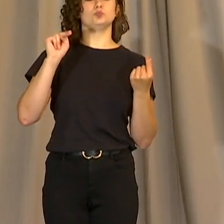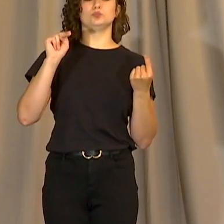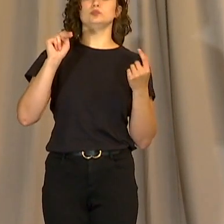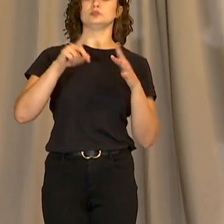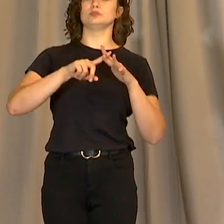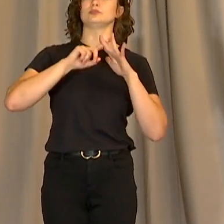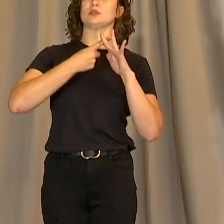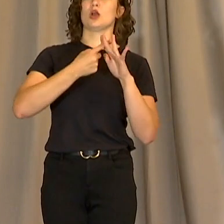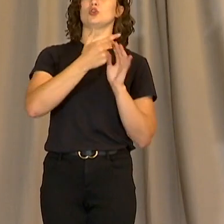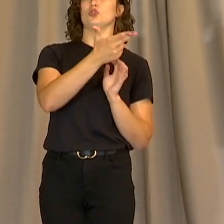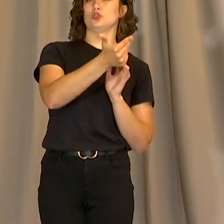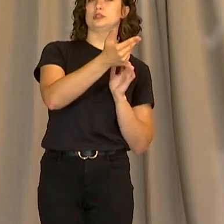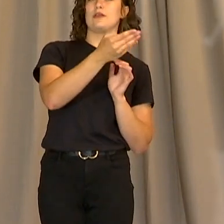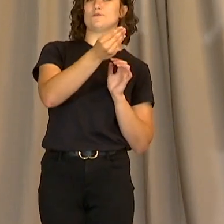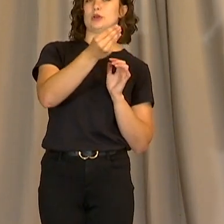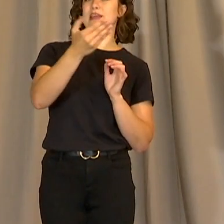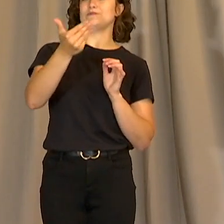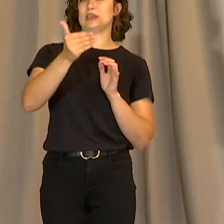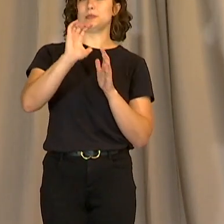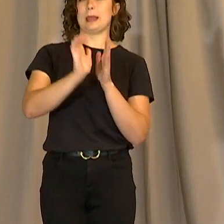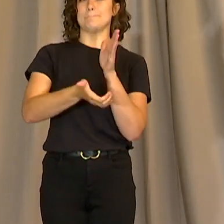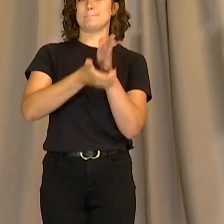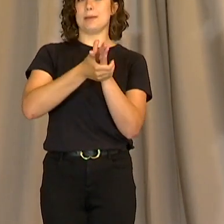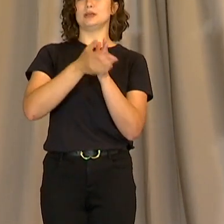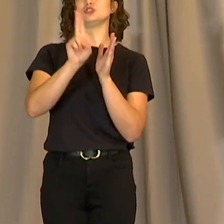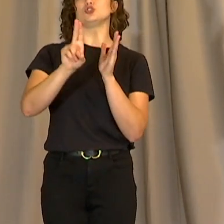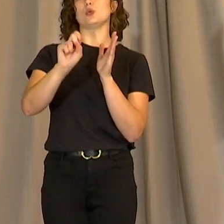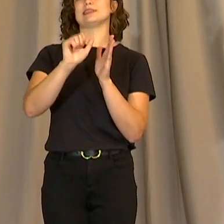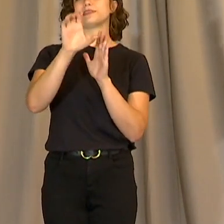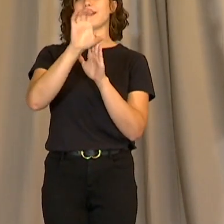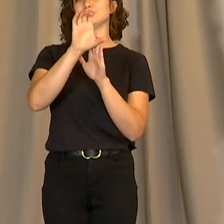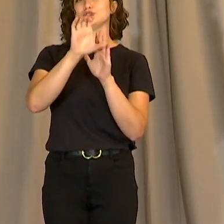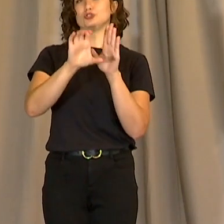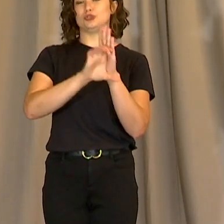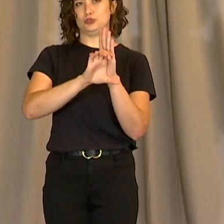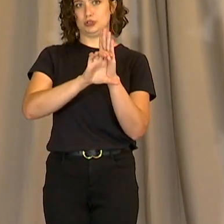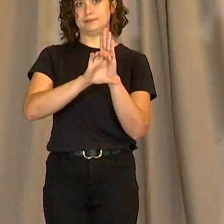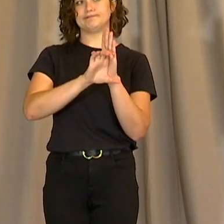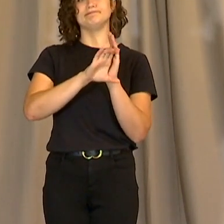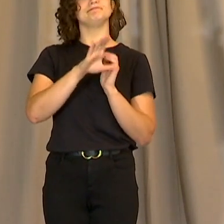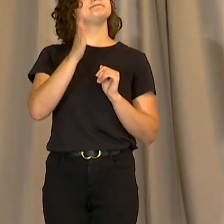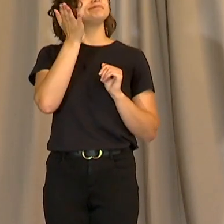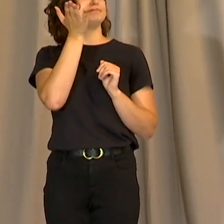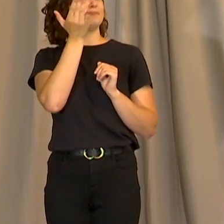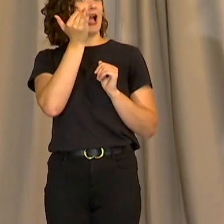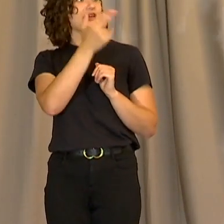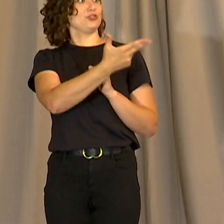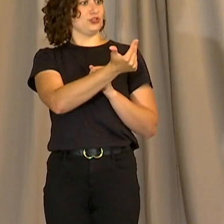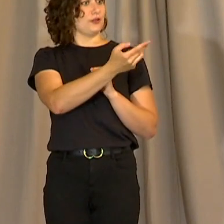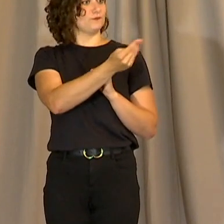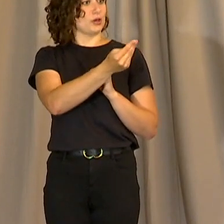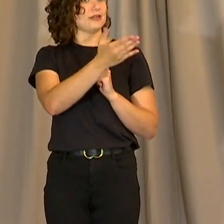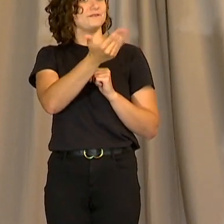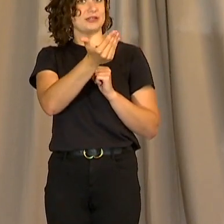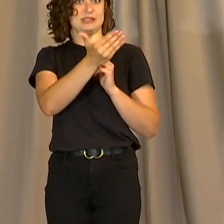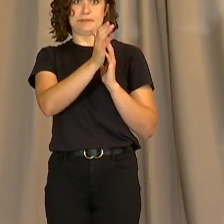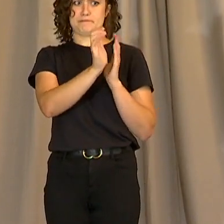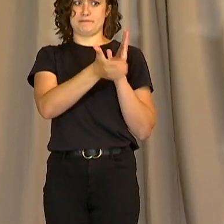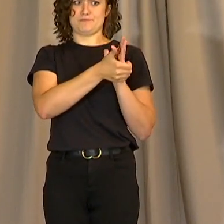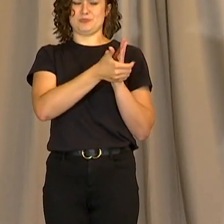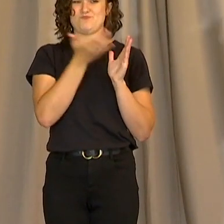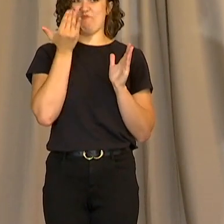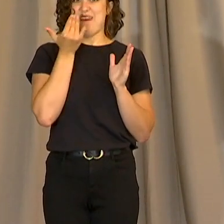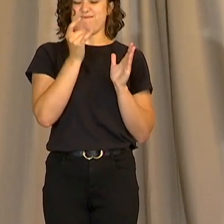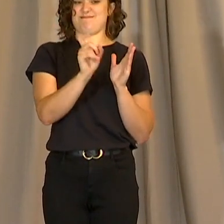13th, 14th, and 15th amendments to the U.S. Constitution and why those would be necessary after